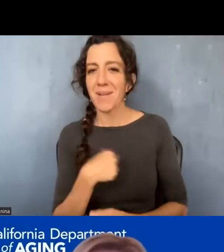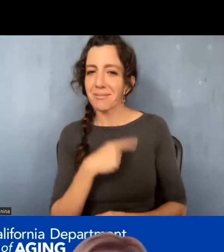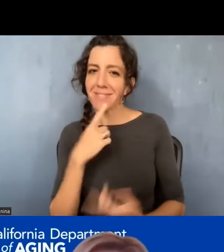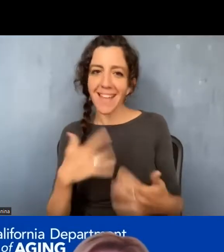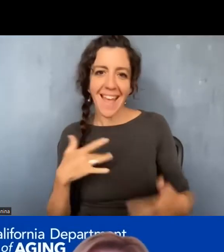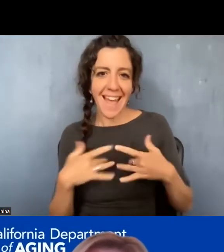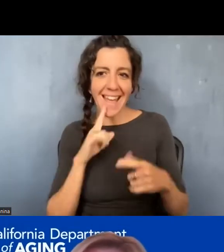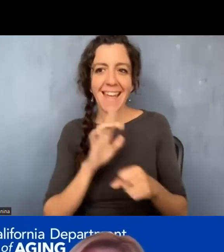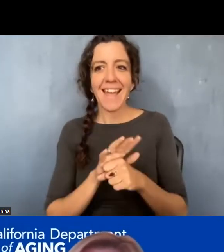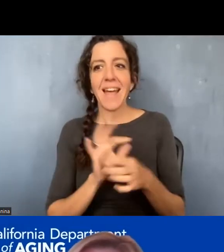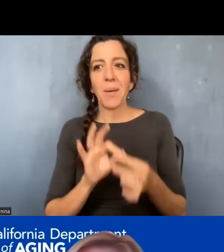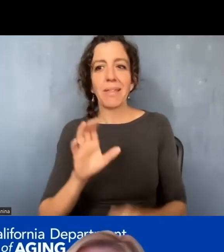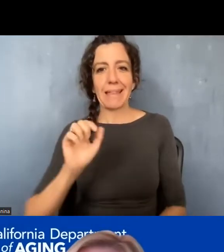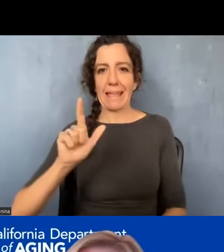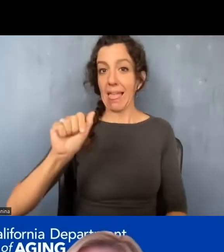PATH funding, for